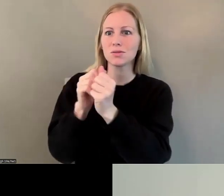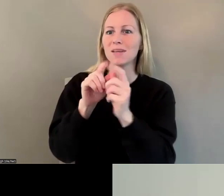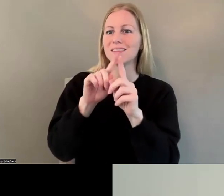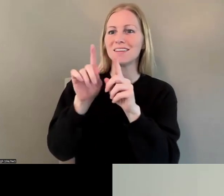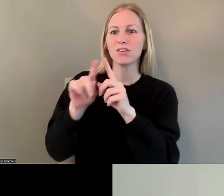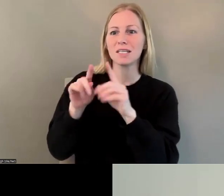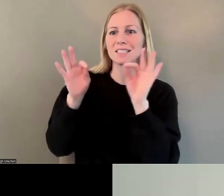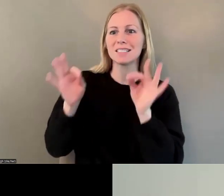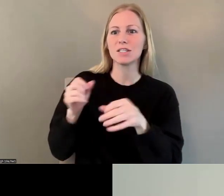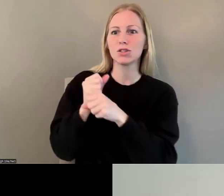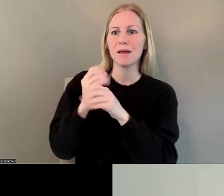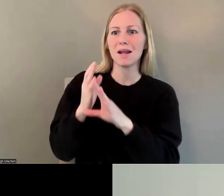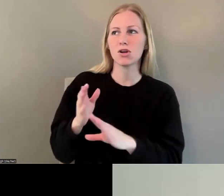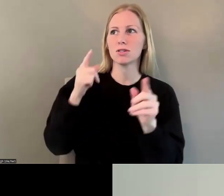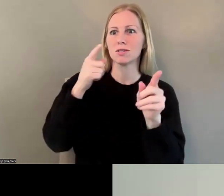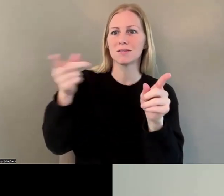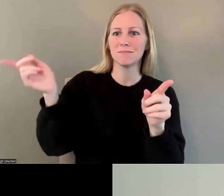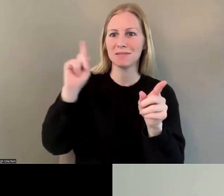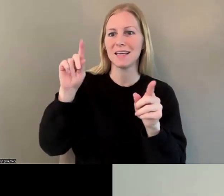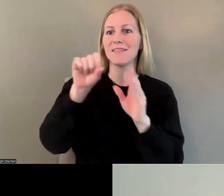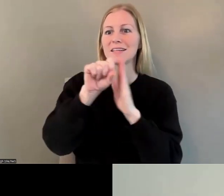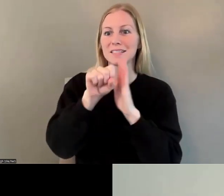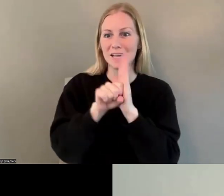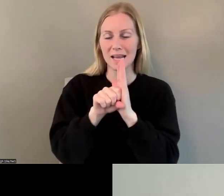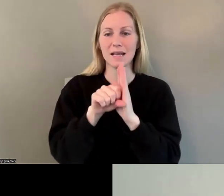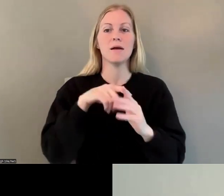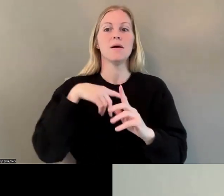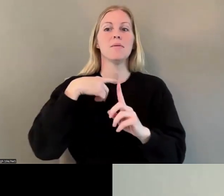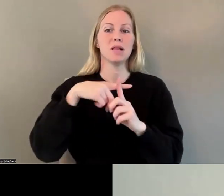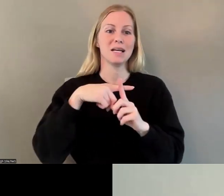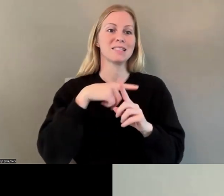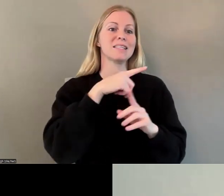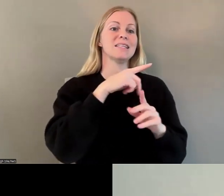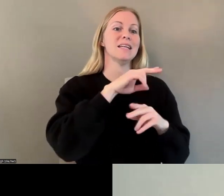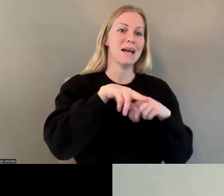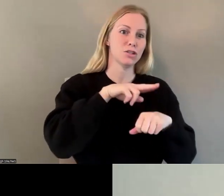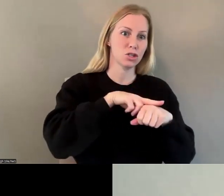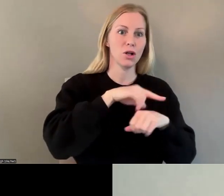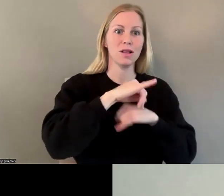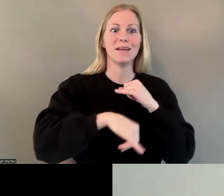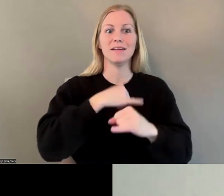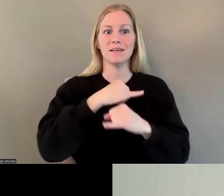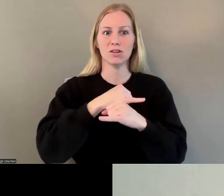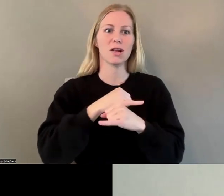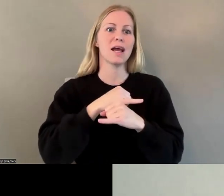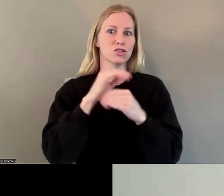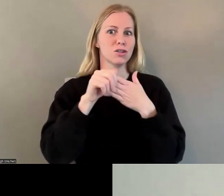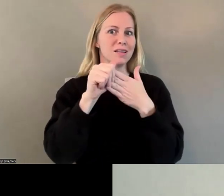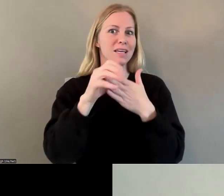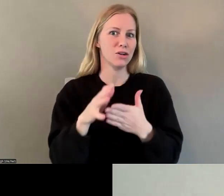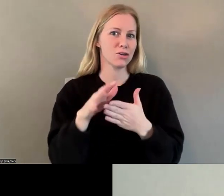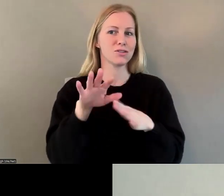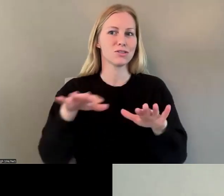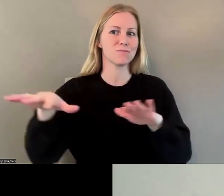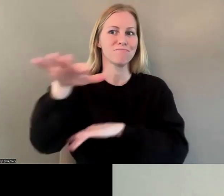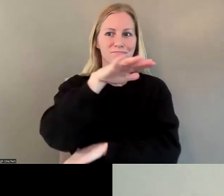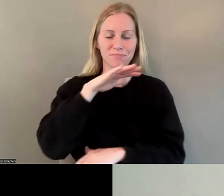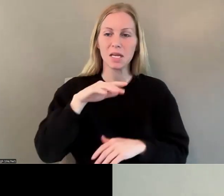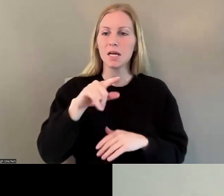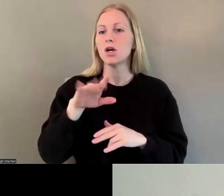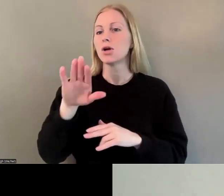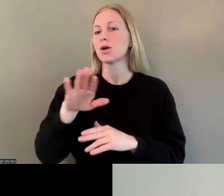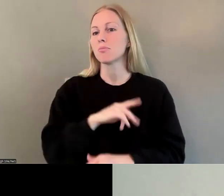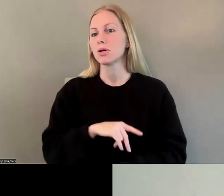state, as well as national and international leaders in the field. Emily has moved many by telling her personal story, and we are